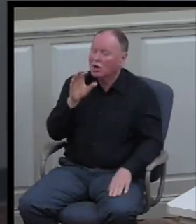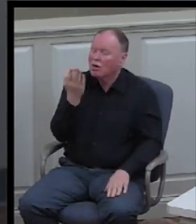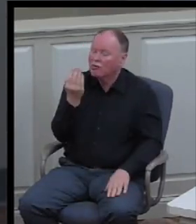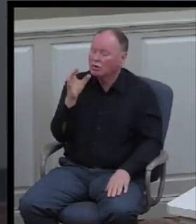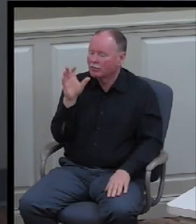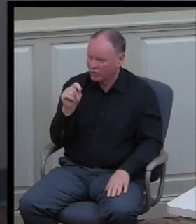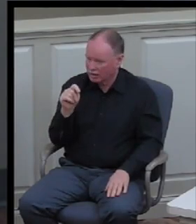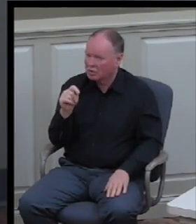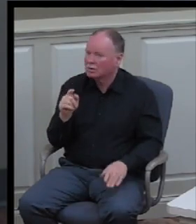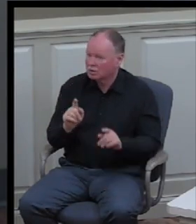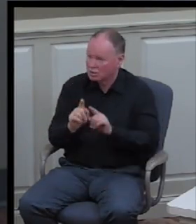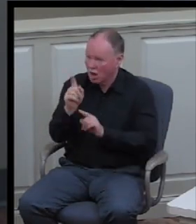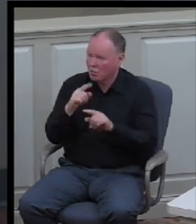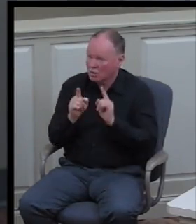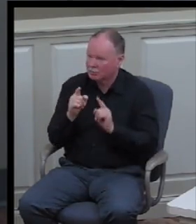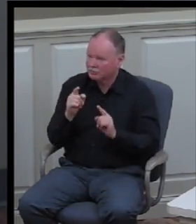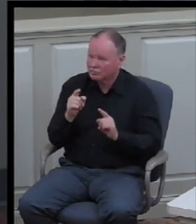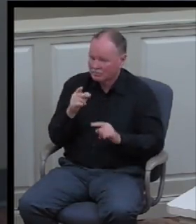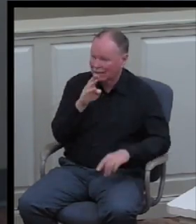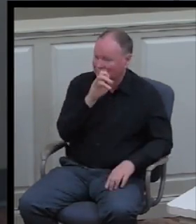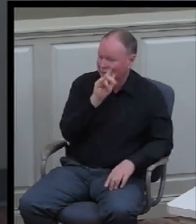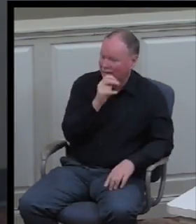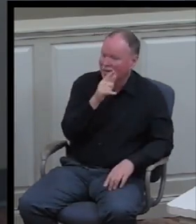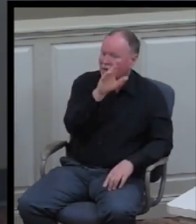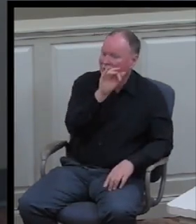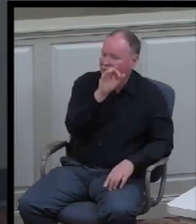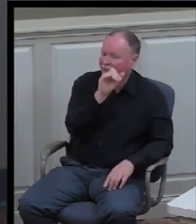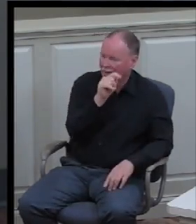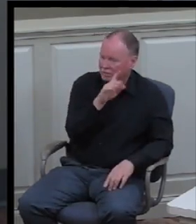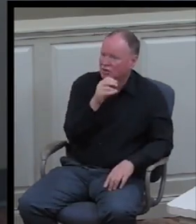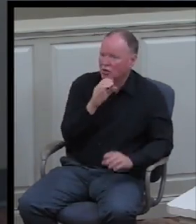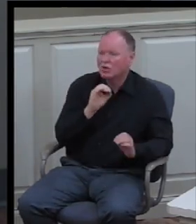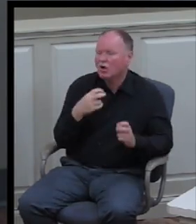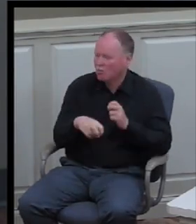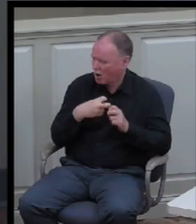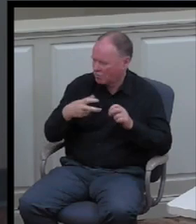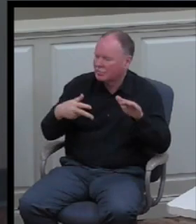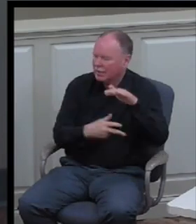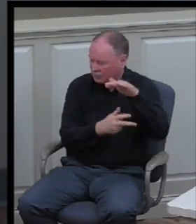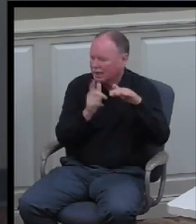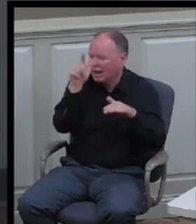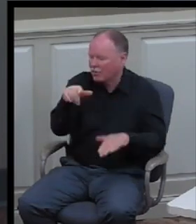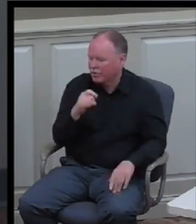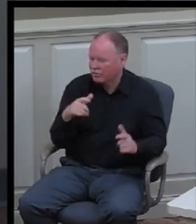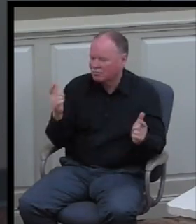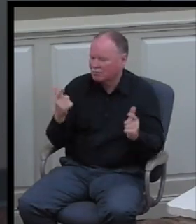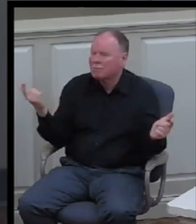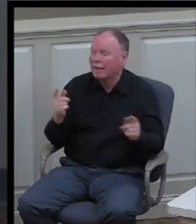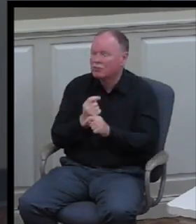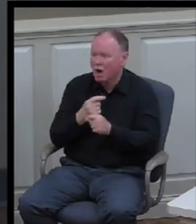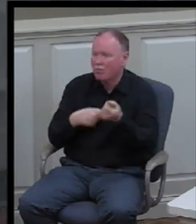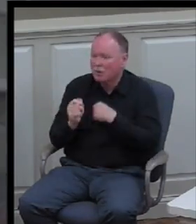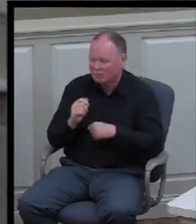with 19-foot clear ceiling height. So there will be no problems there. Famous last word.